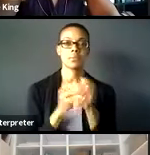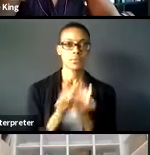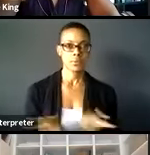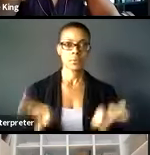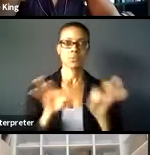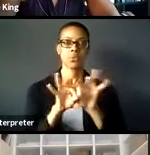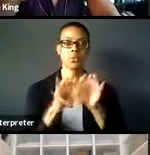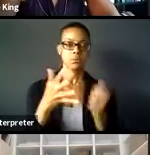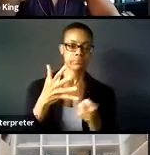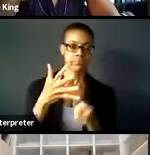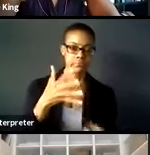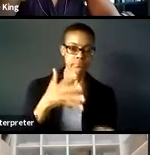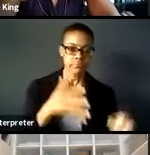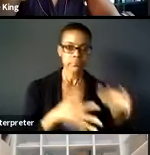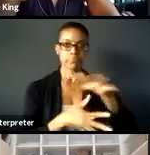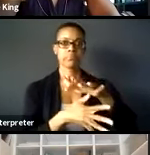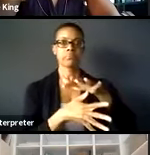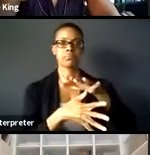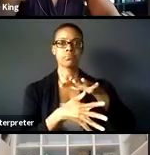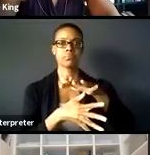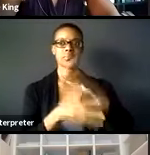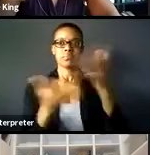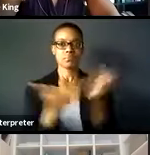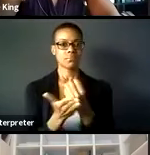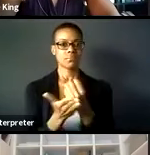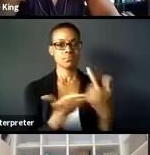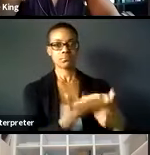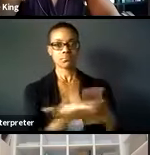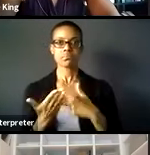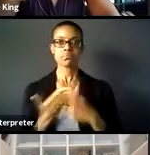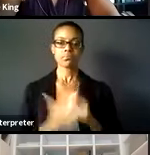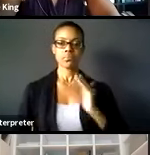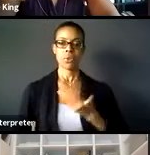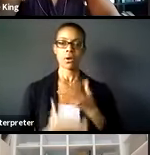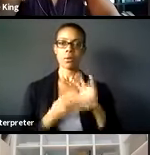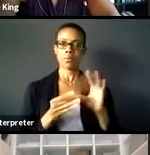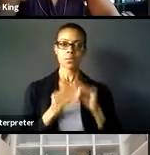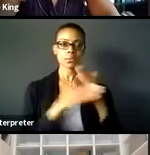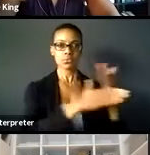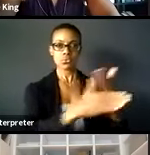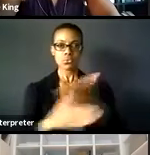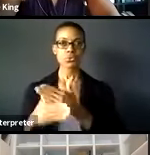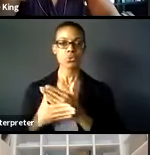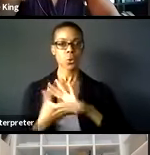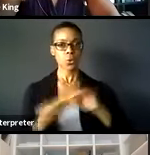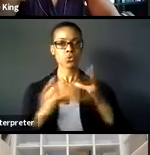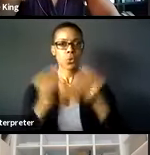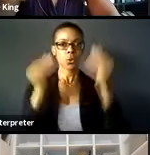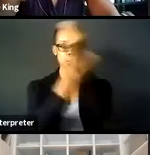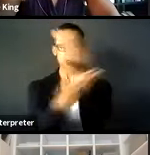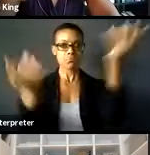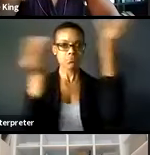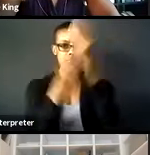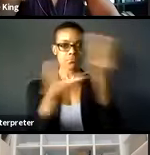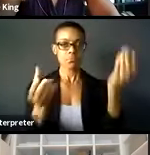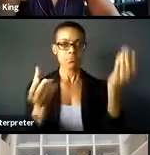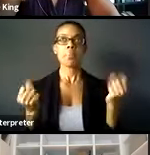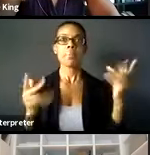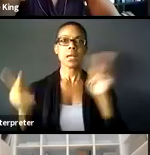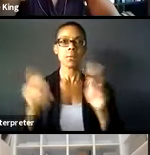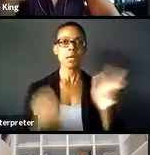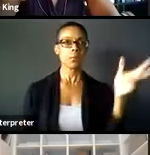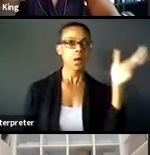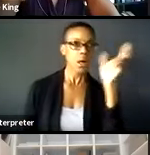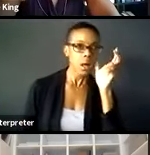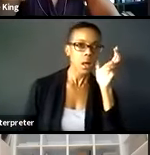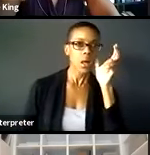is that we have these talks, that we share our messages, that we share our stories, because so many people are listening, so many people